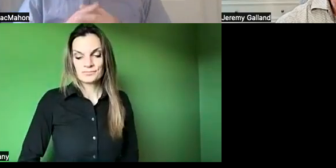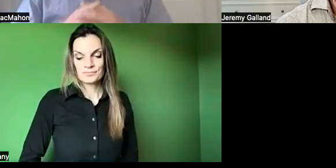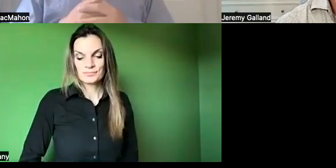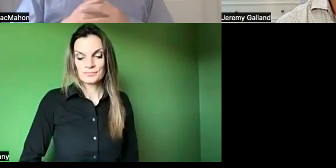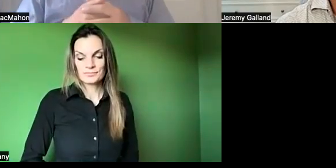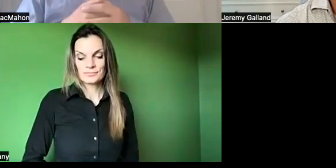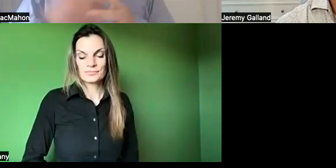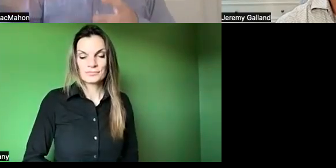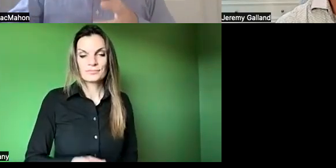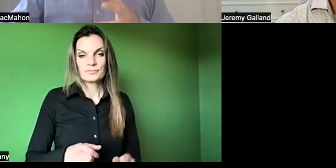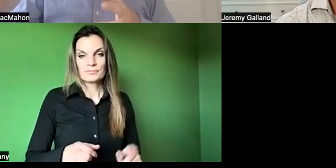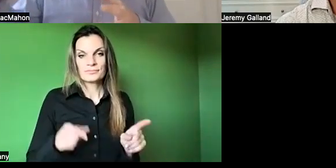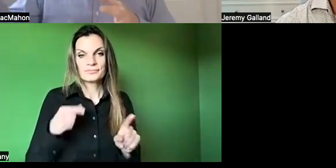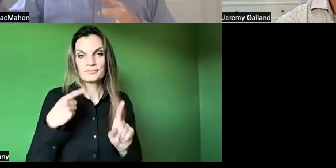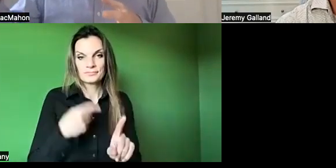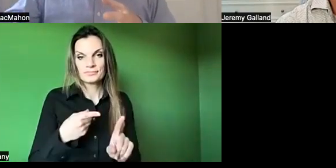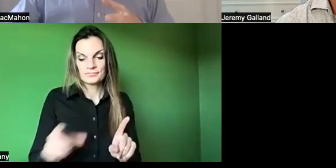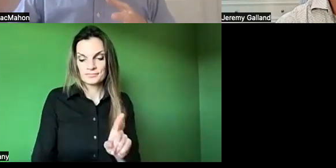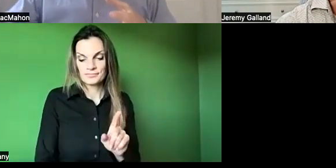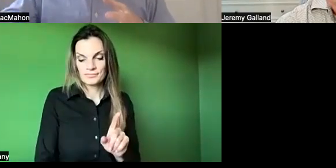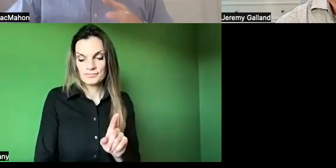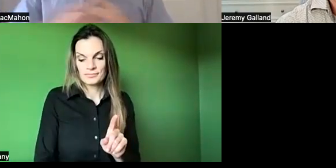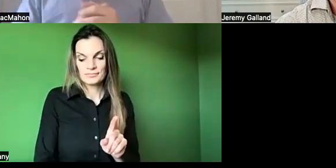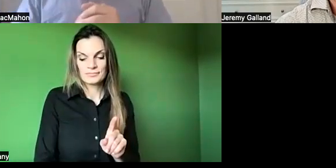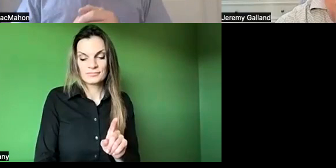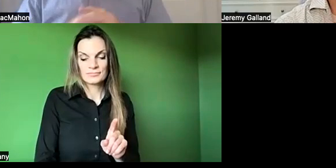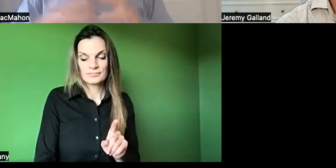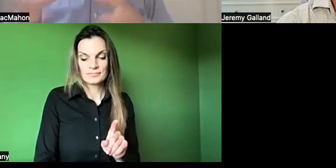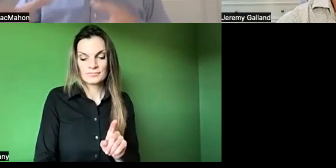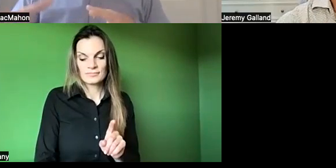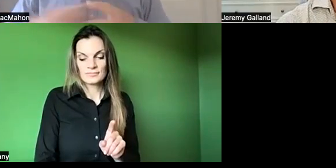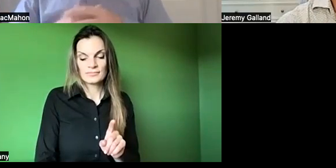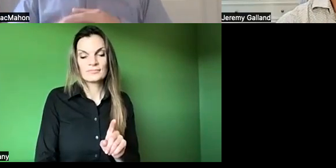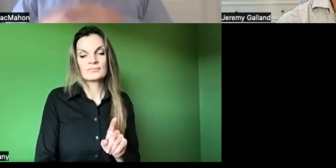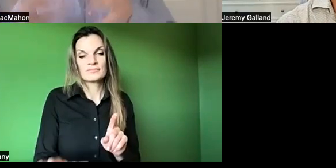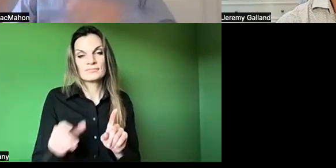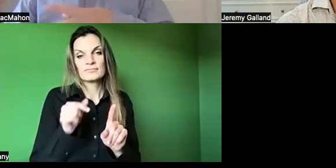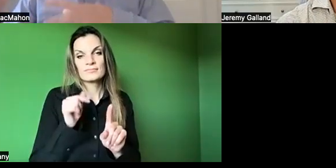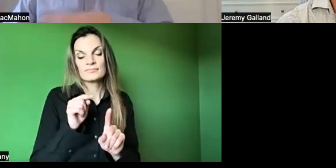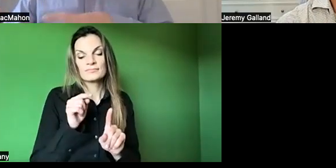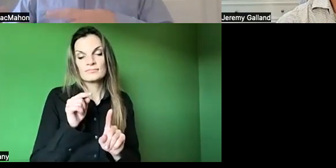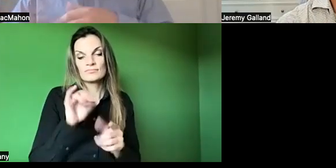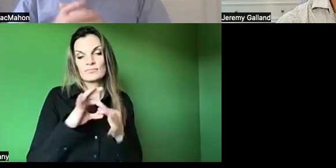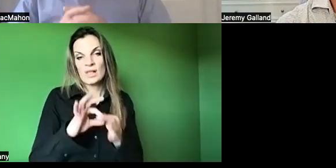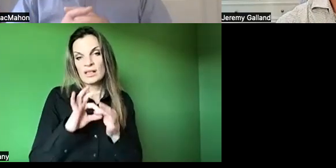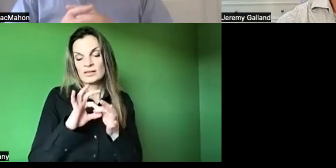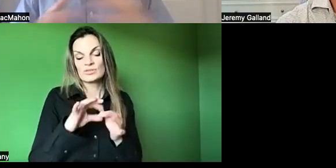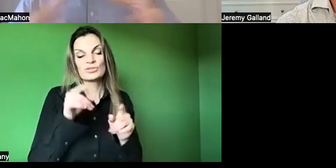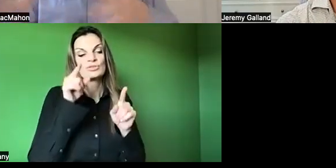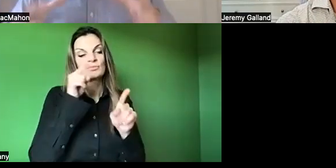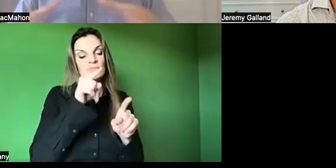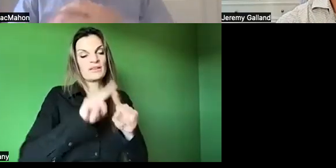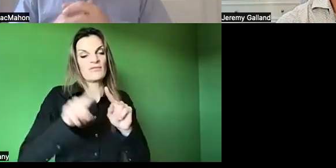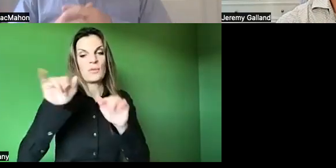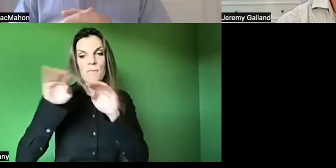at the board's need to balance priorities, when I look at the relationships on the board level, when I look at